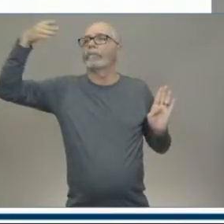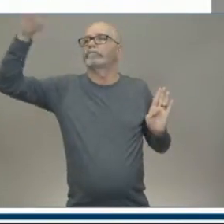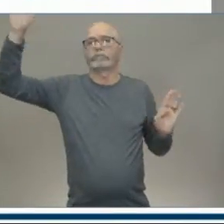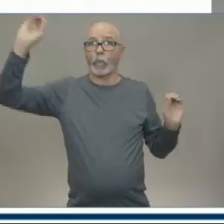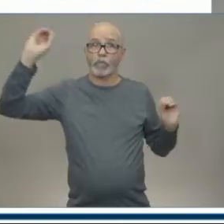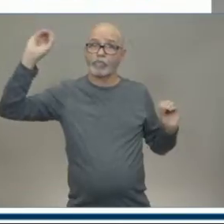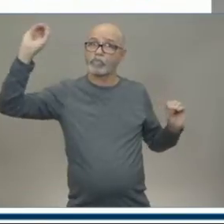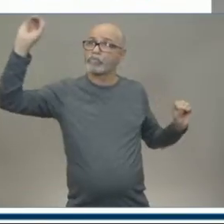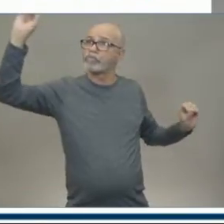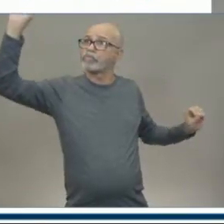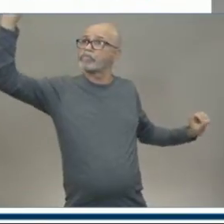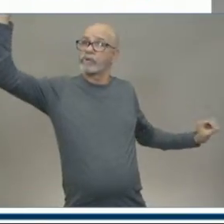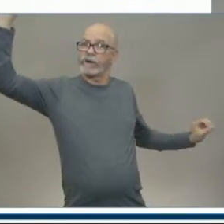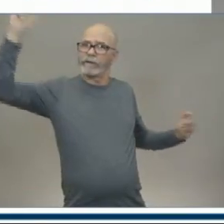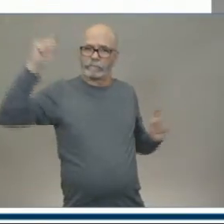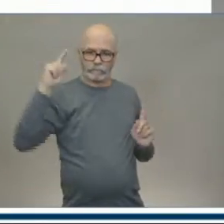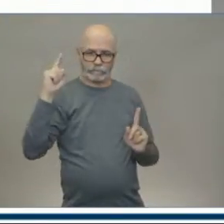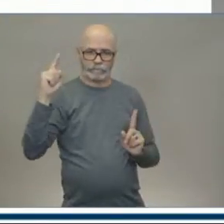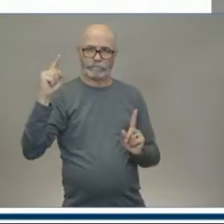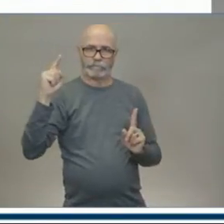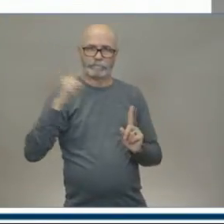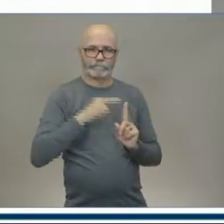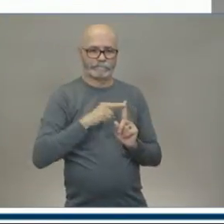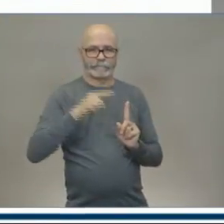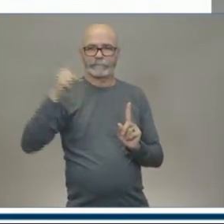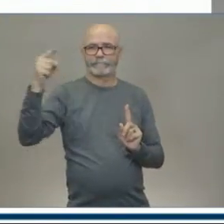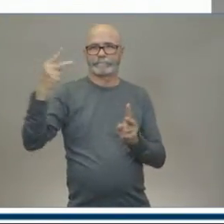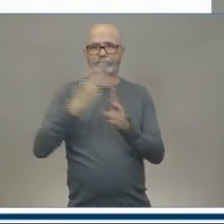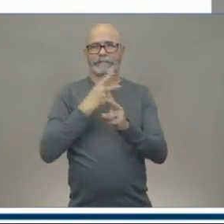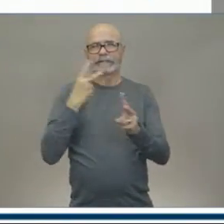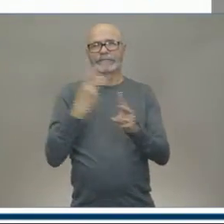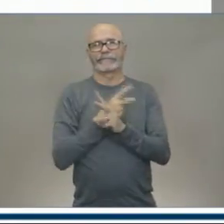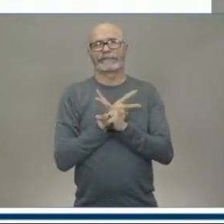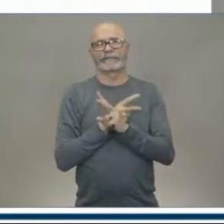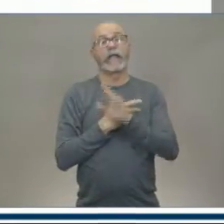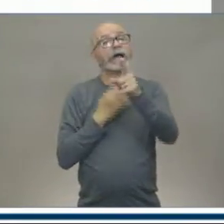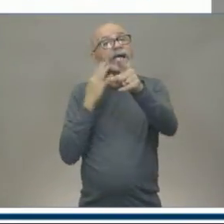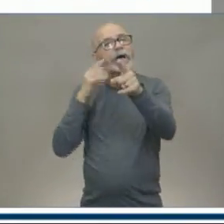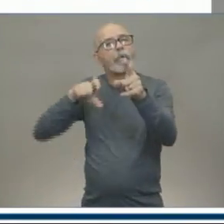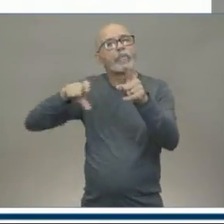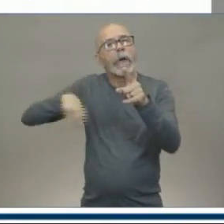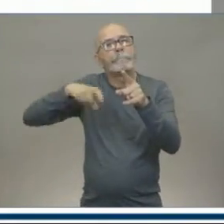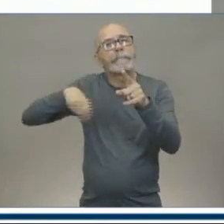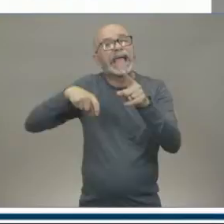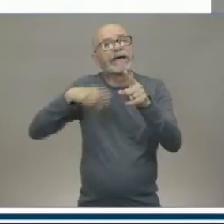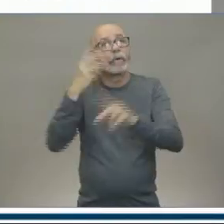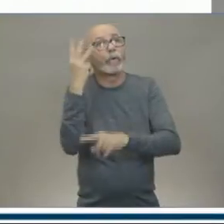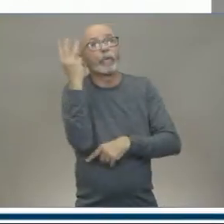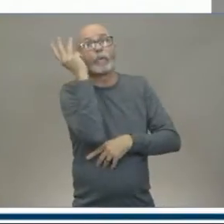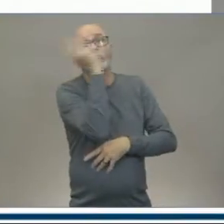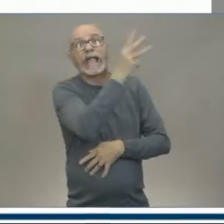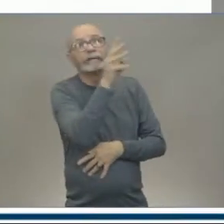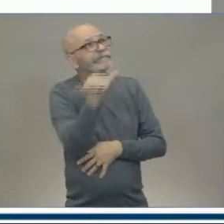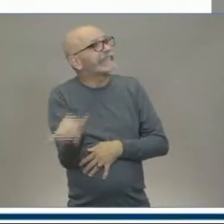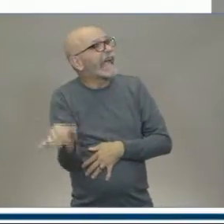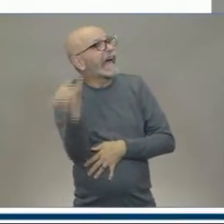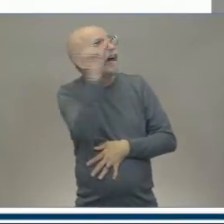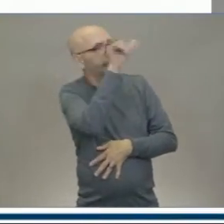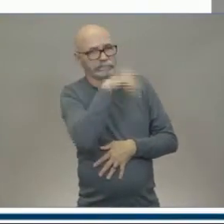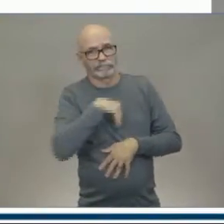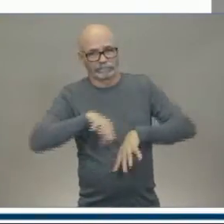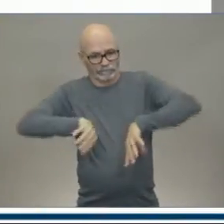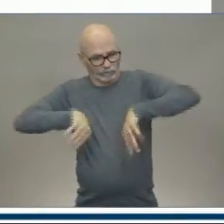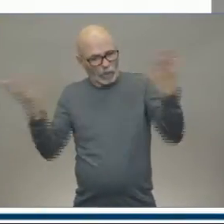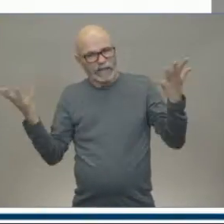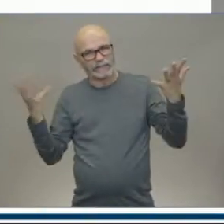still early on. We're not, if you look at, Quebec and West, we are nowhere near where those other provinces are, and thank goodness we're